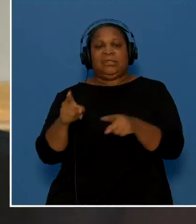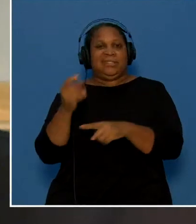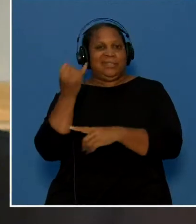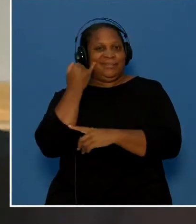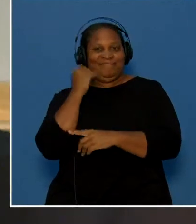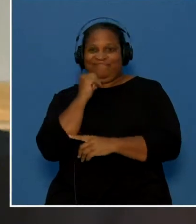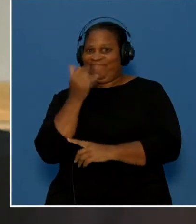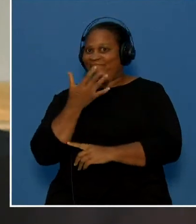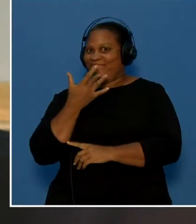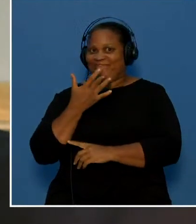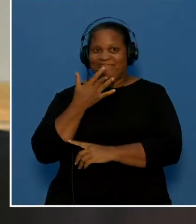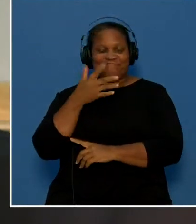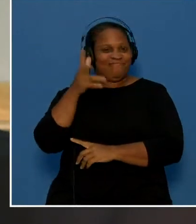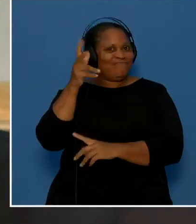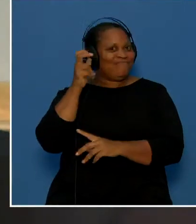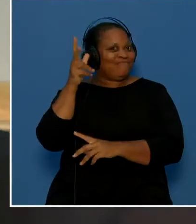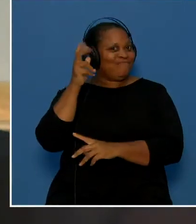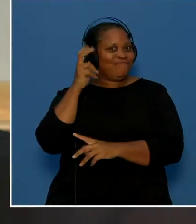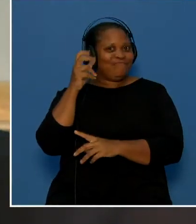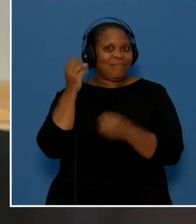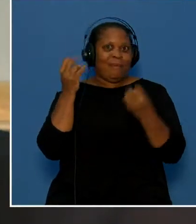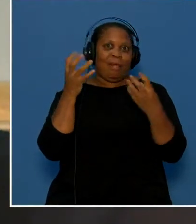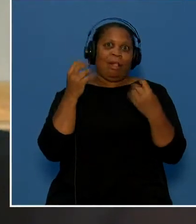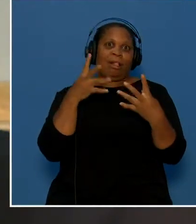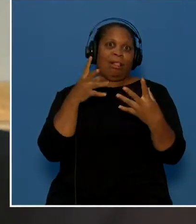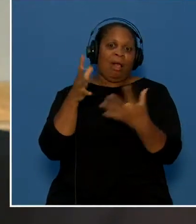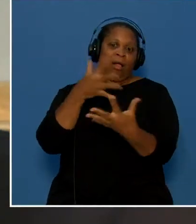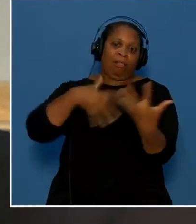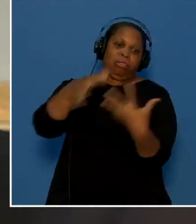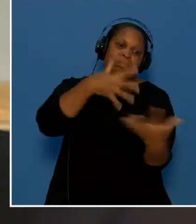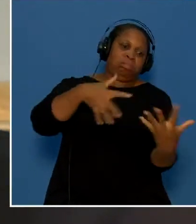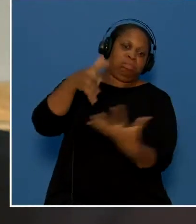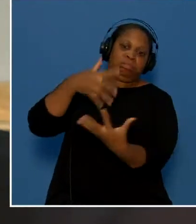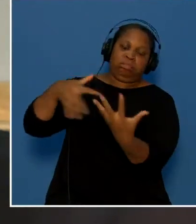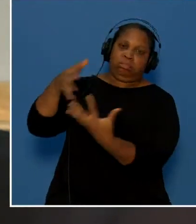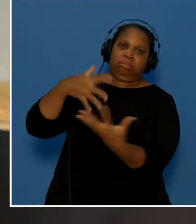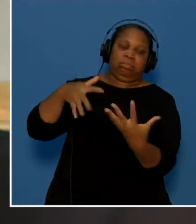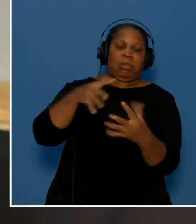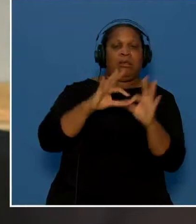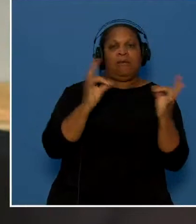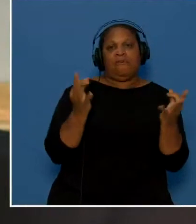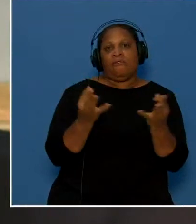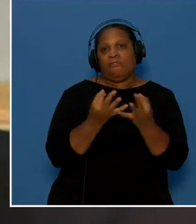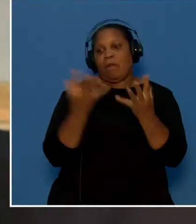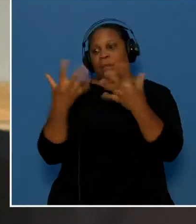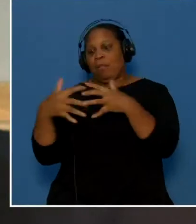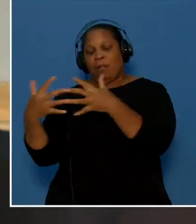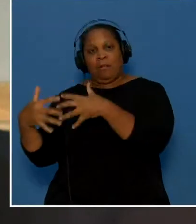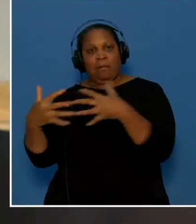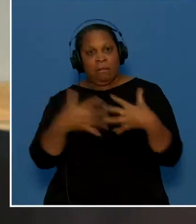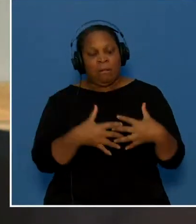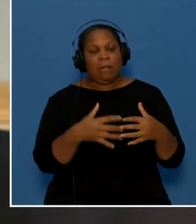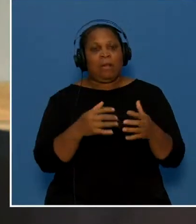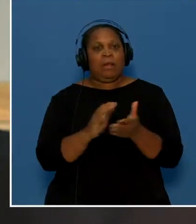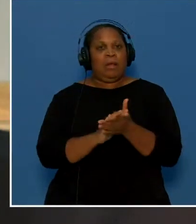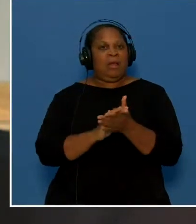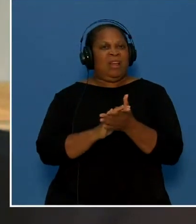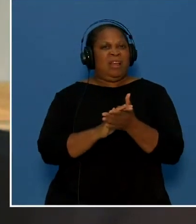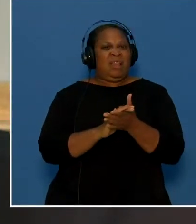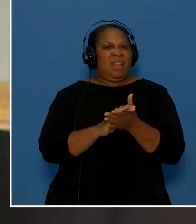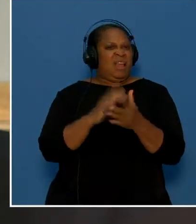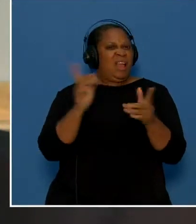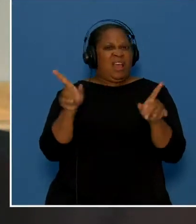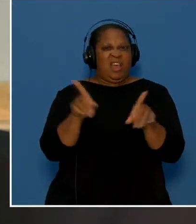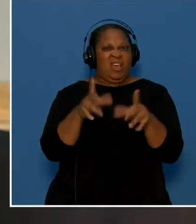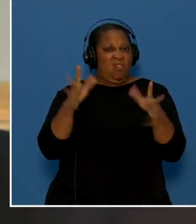we see and or hear that there has been a lot of social mixing of families and the socialization that we've